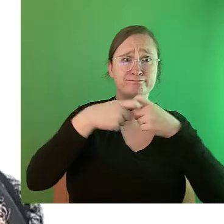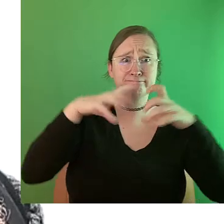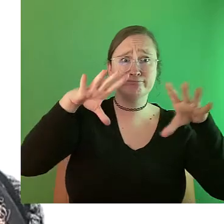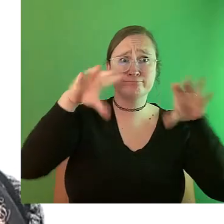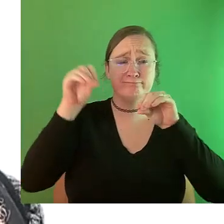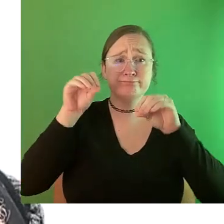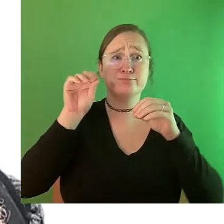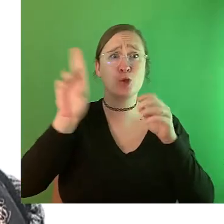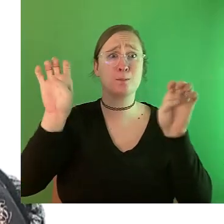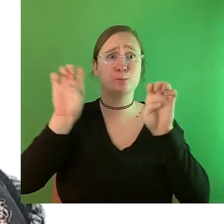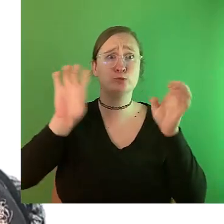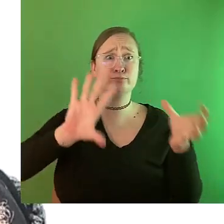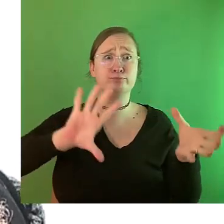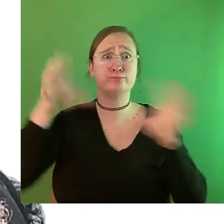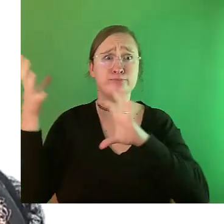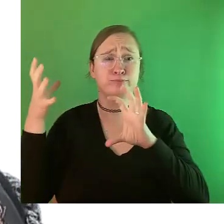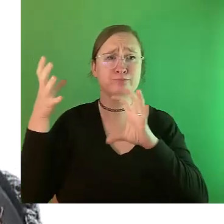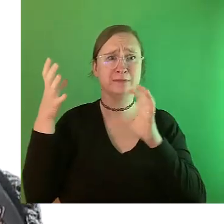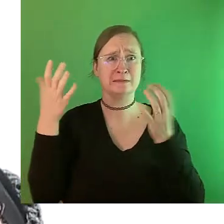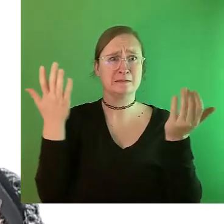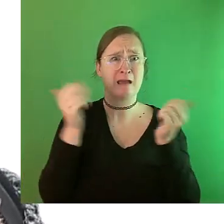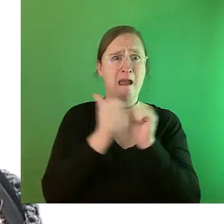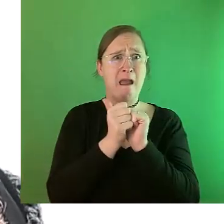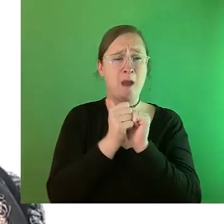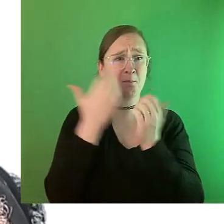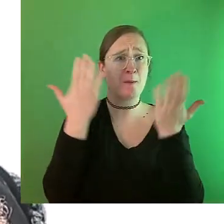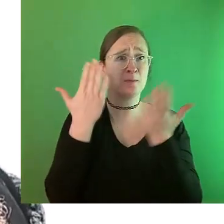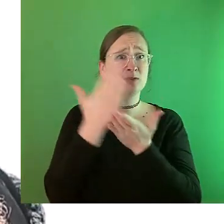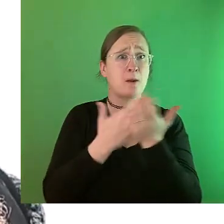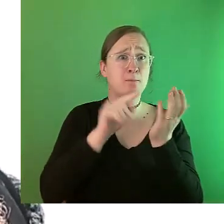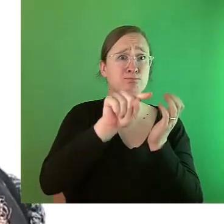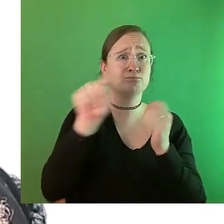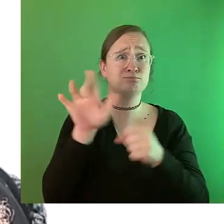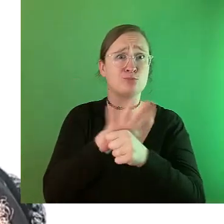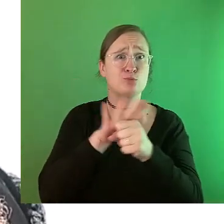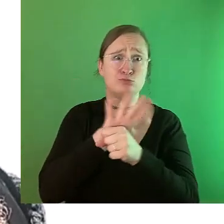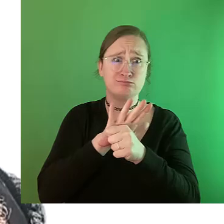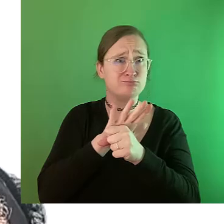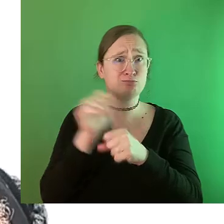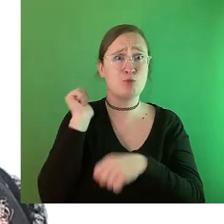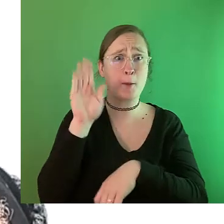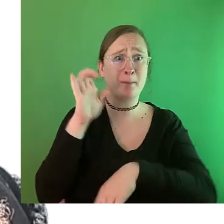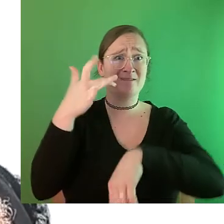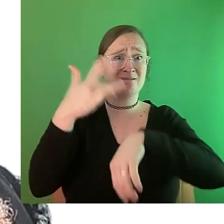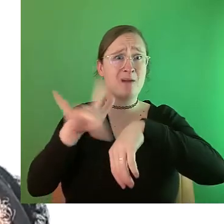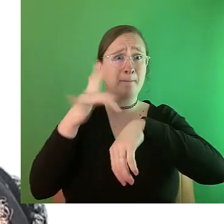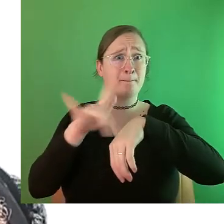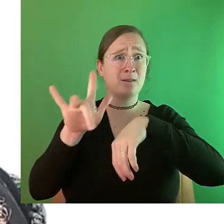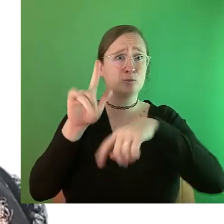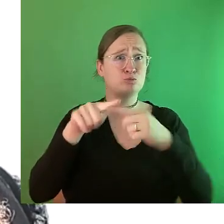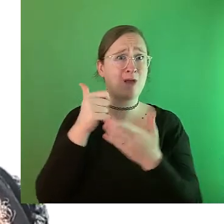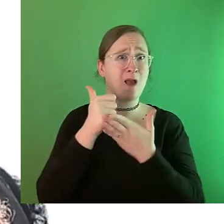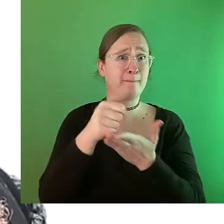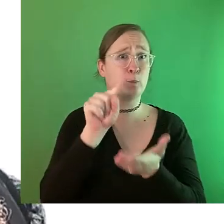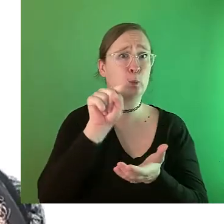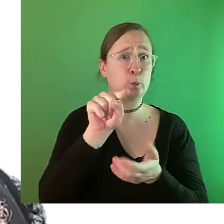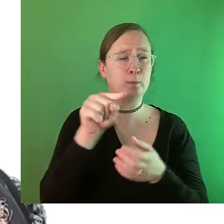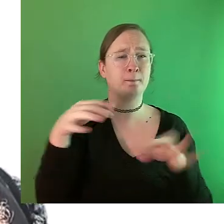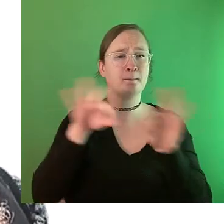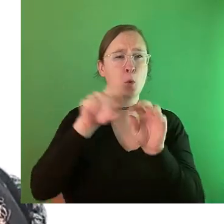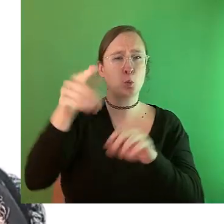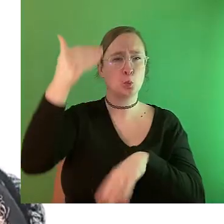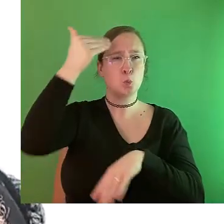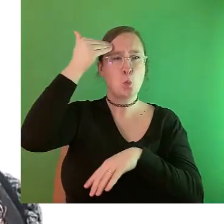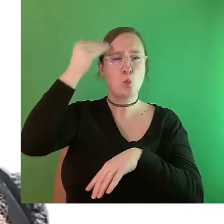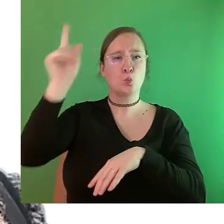medications so that you can have those available just in case pharmacies are closed or you get separated from your medicine. So put those 2 weeks of medication in